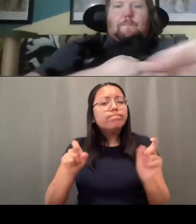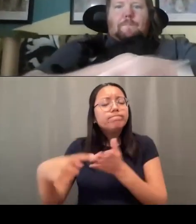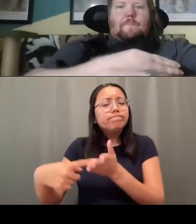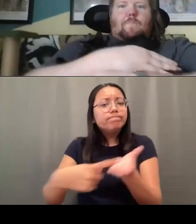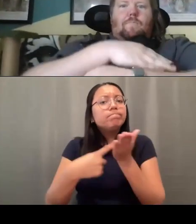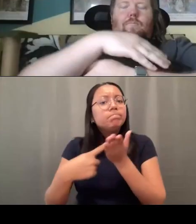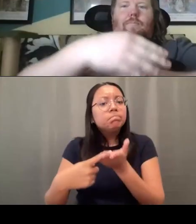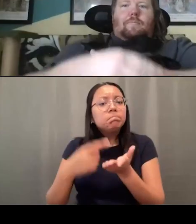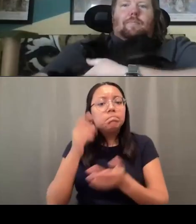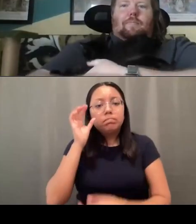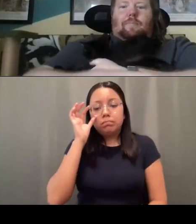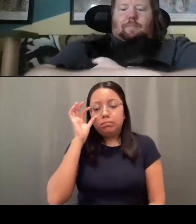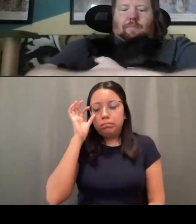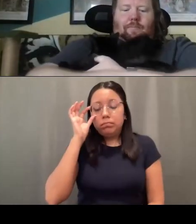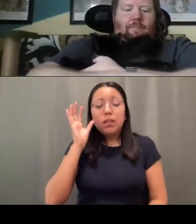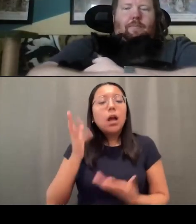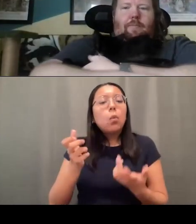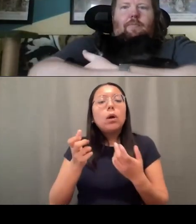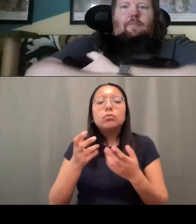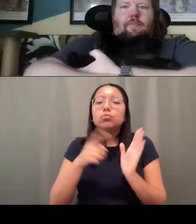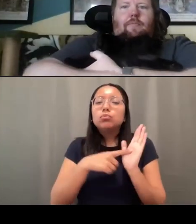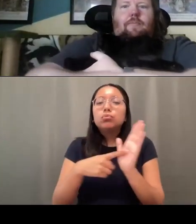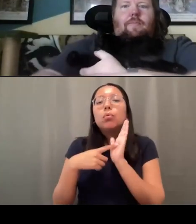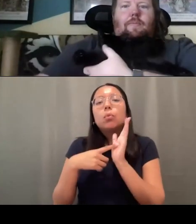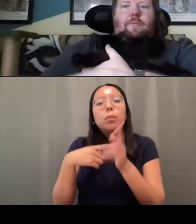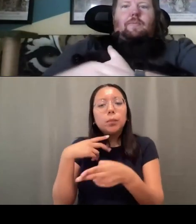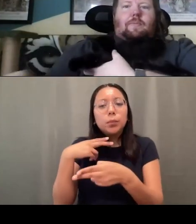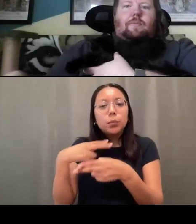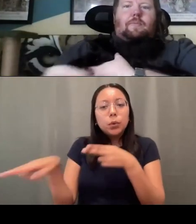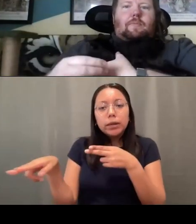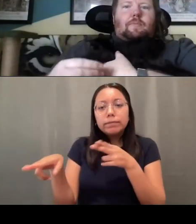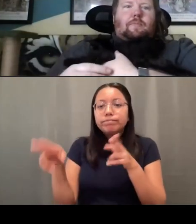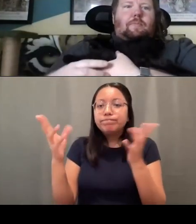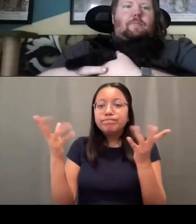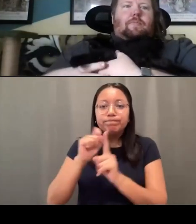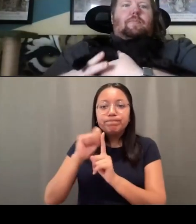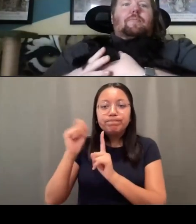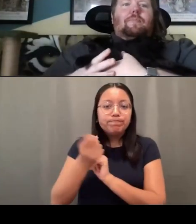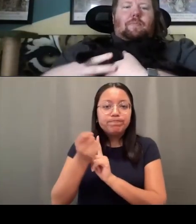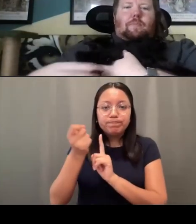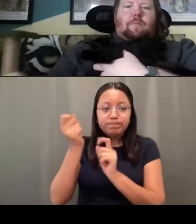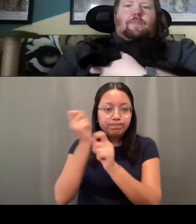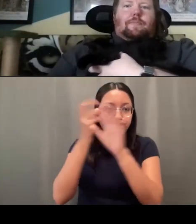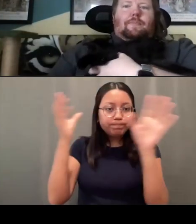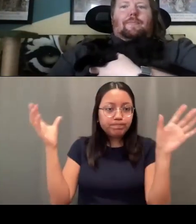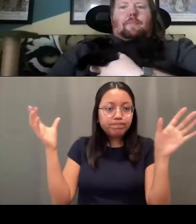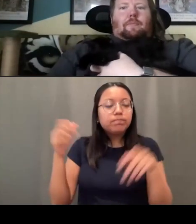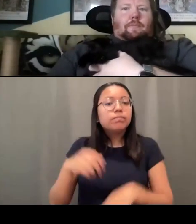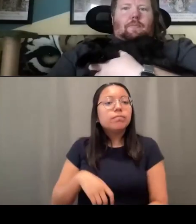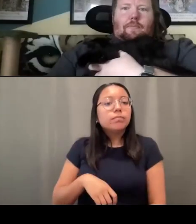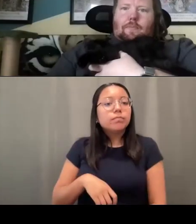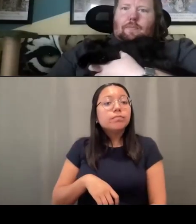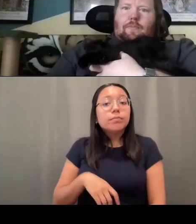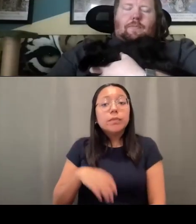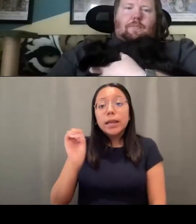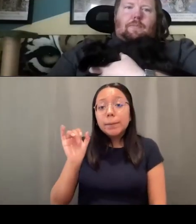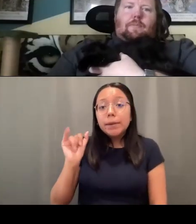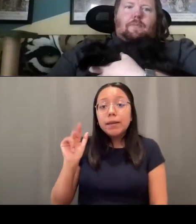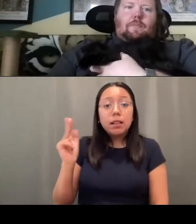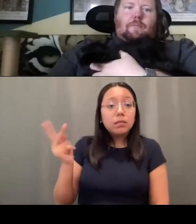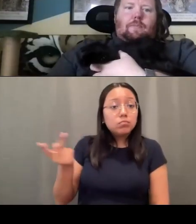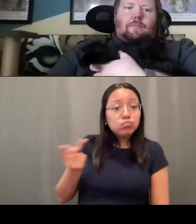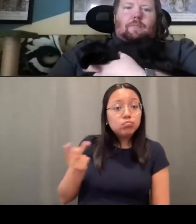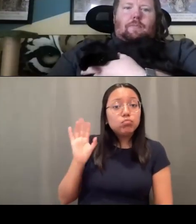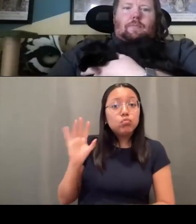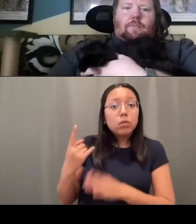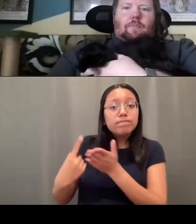very brief scenario. And Emil and I were going to do a little chat about it, and we'd love to hear your input in the chat